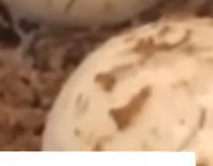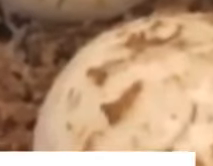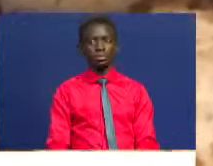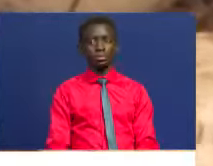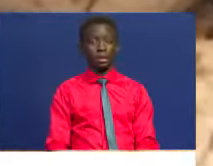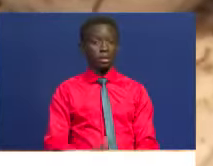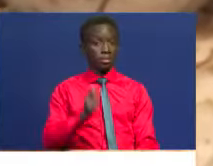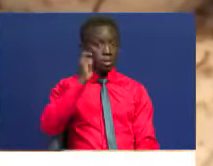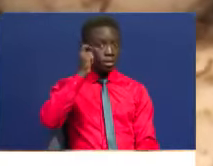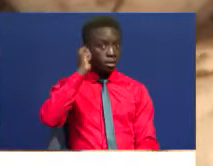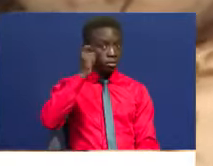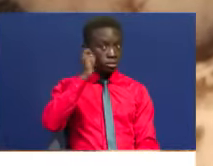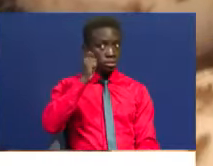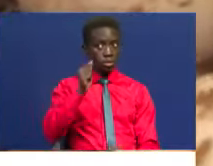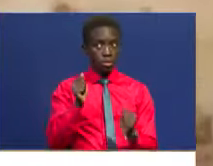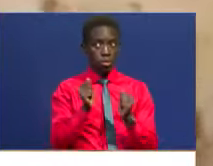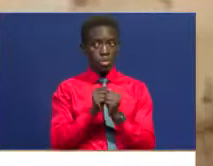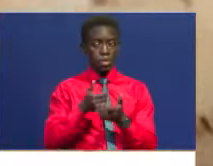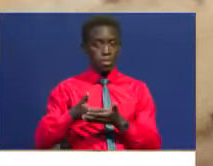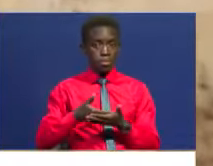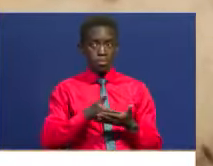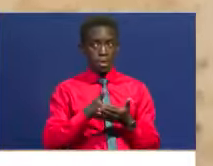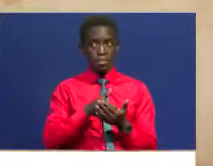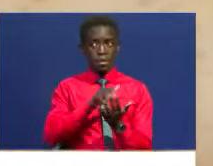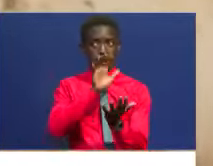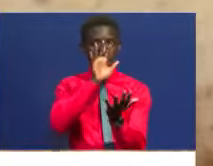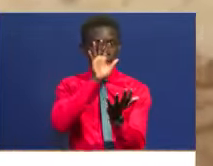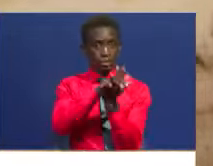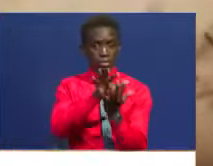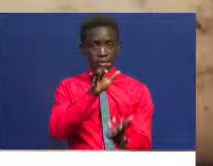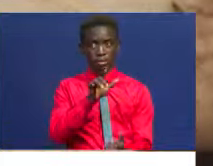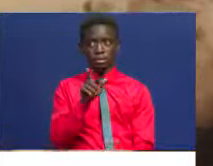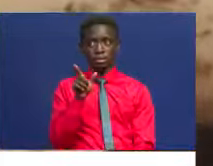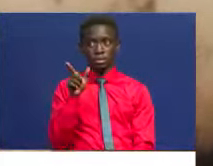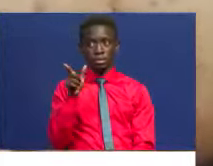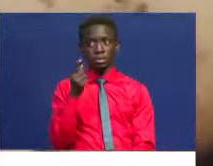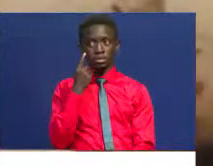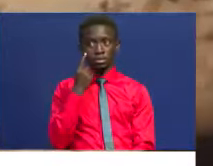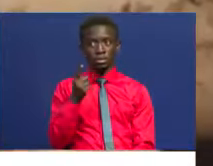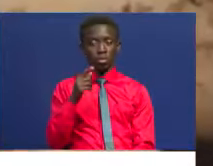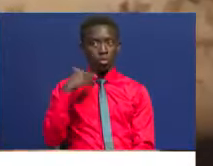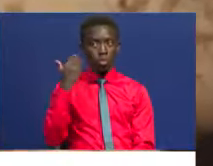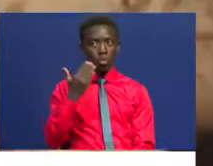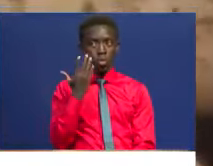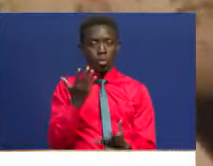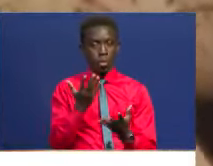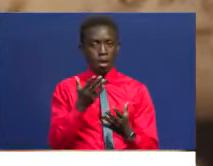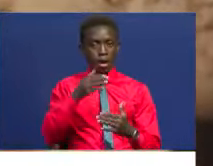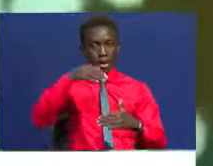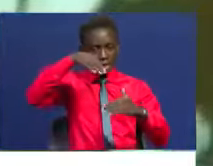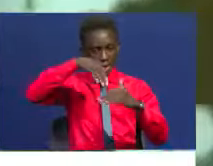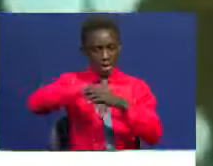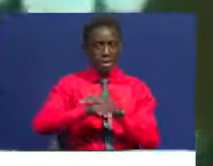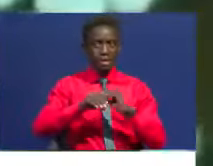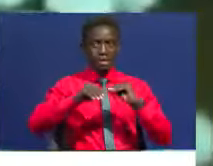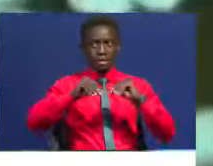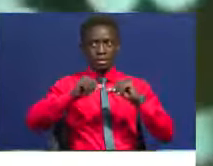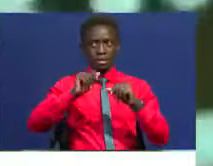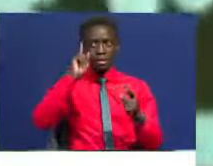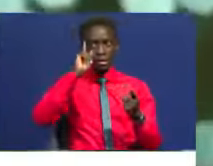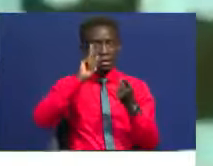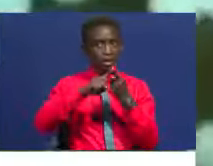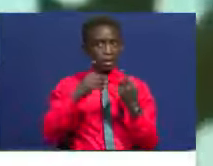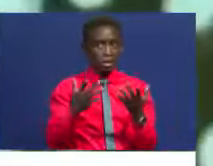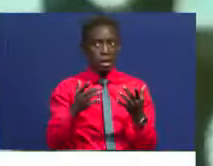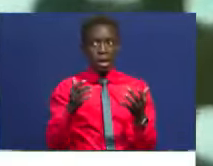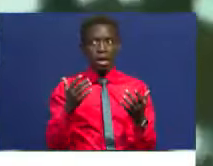The eggs with baby crocodiles are reportedly buried beneath the sand to escape the